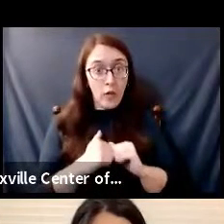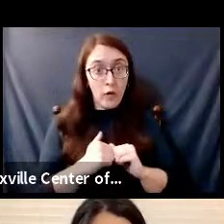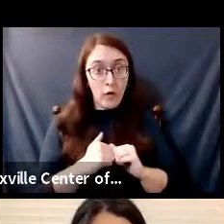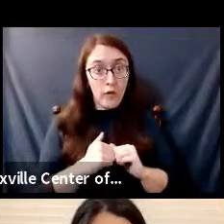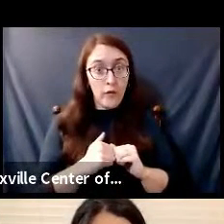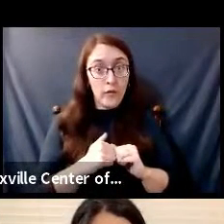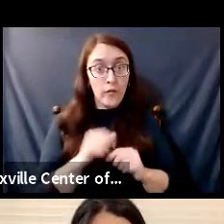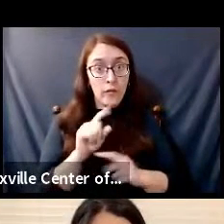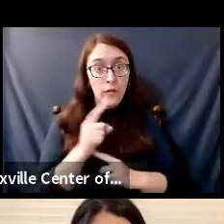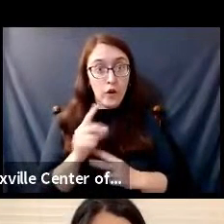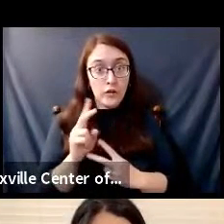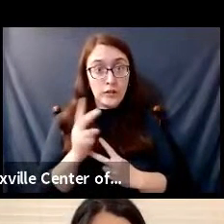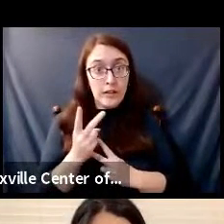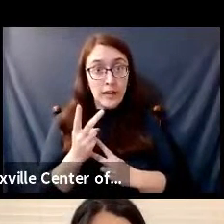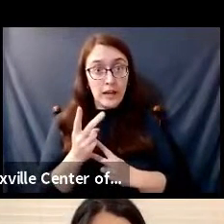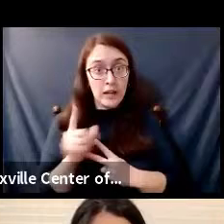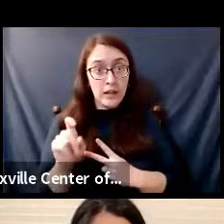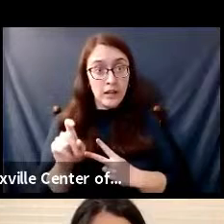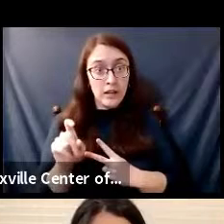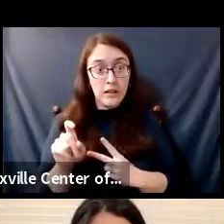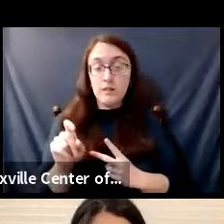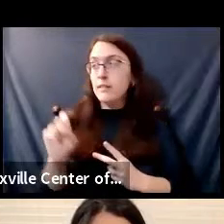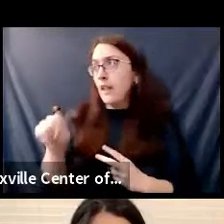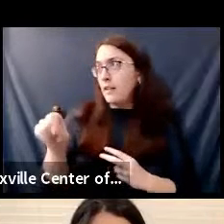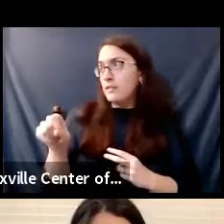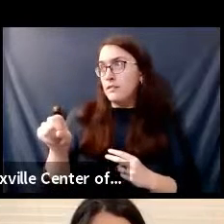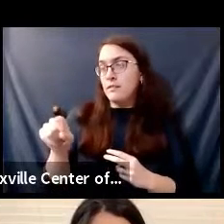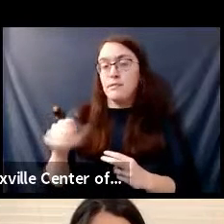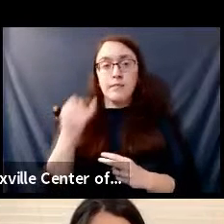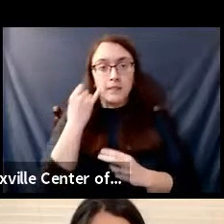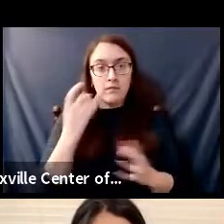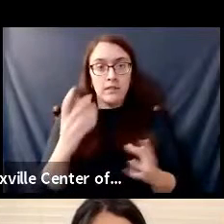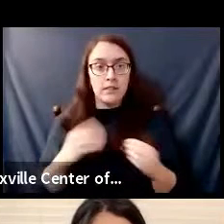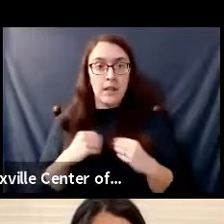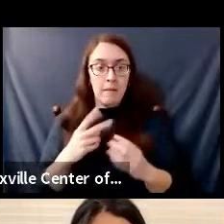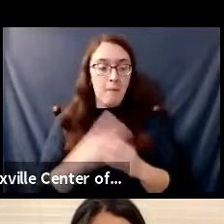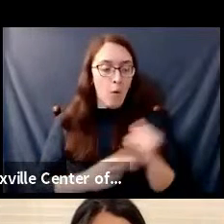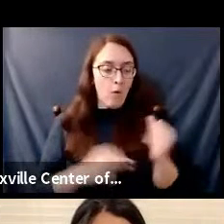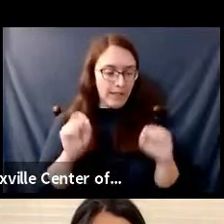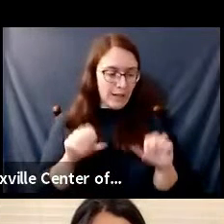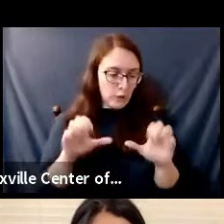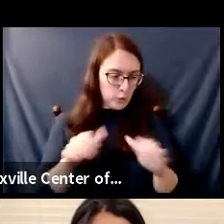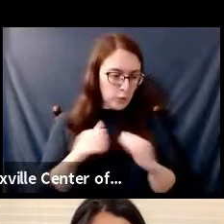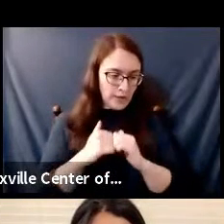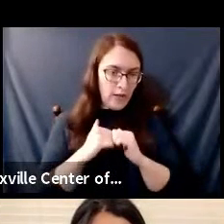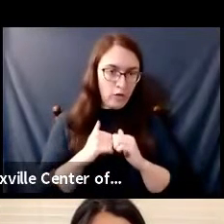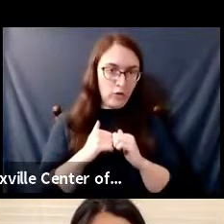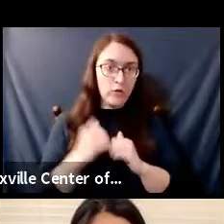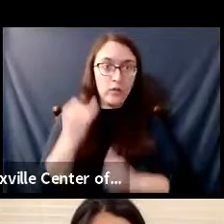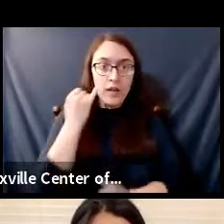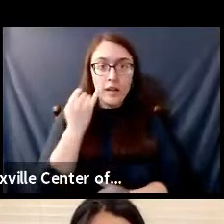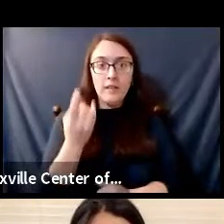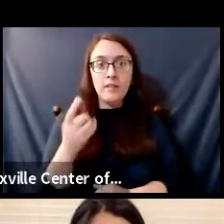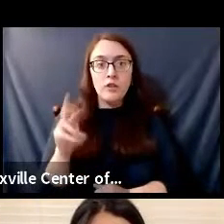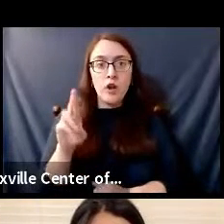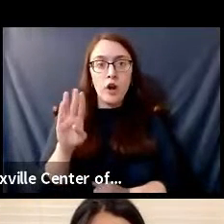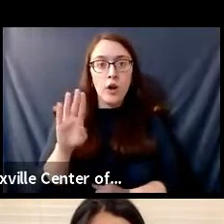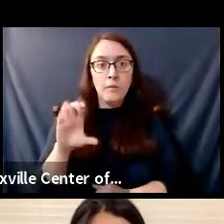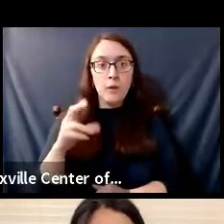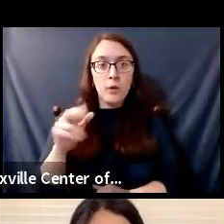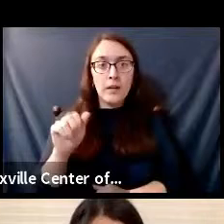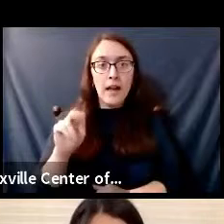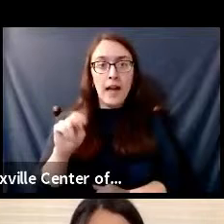and second is okay with them? Yes. Okay. Yeah, so we can do it together as long as Dr. Buchanan and Ms. Rome are okay with